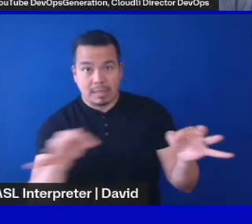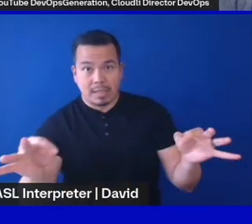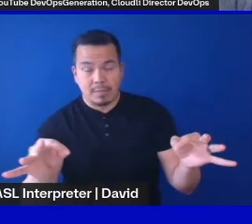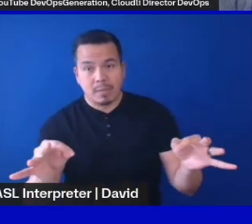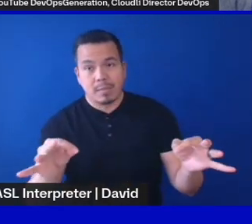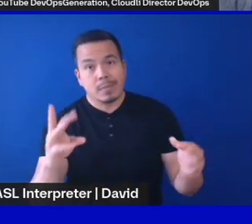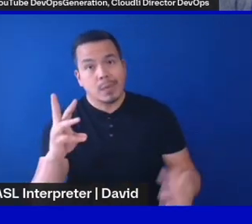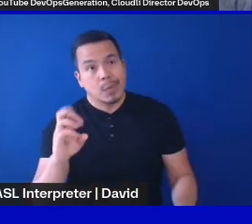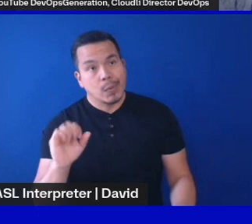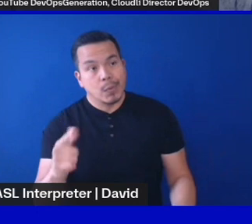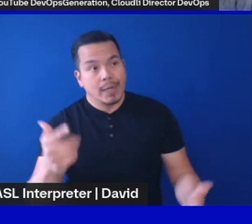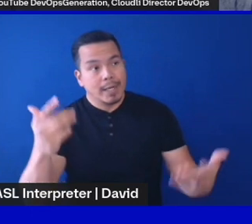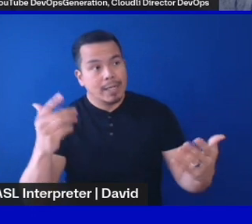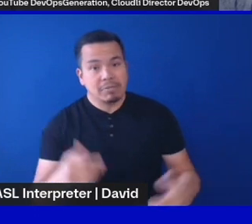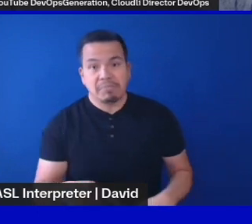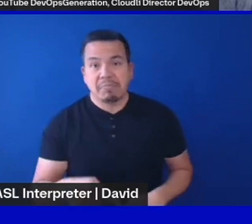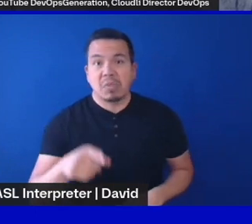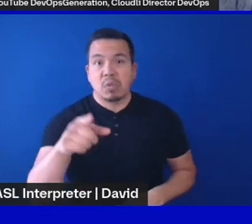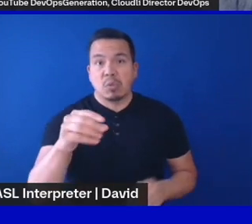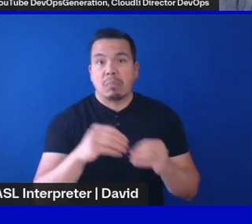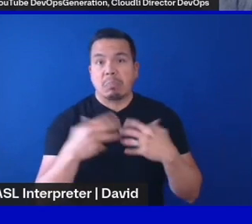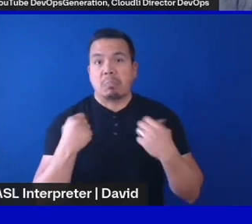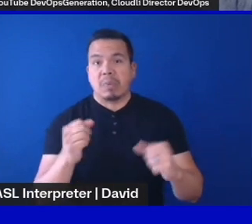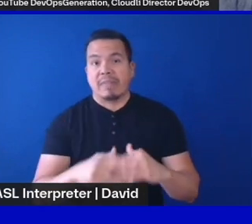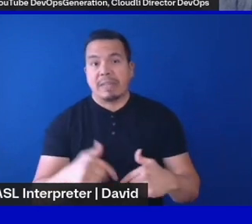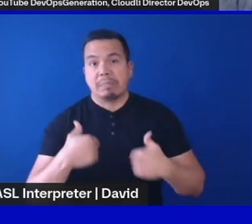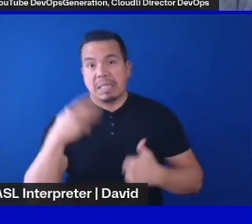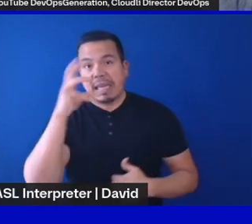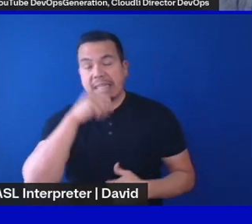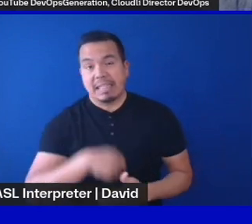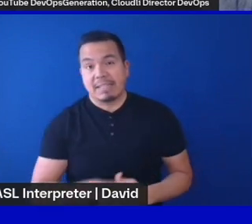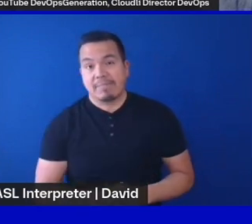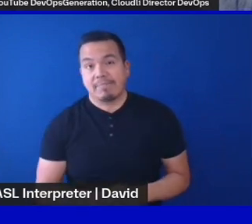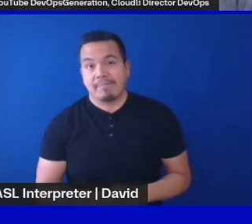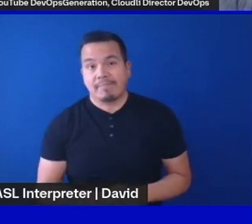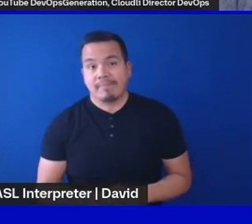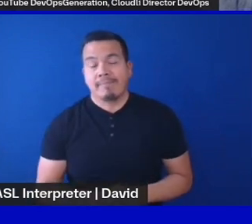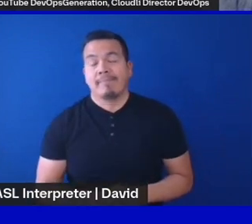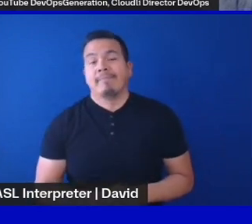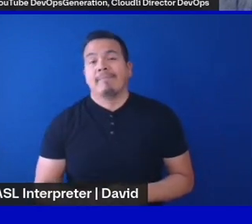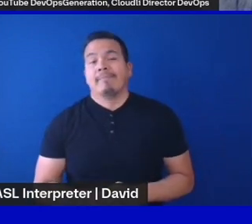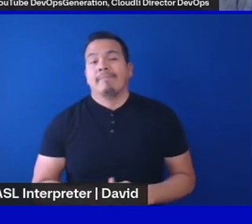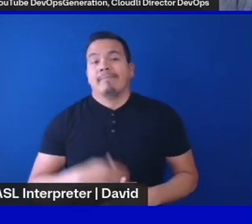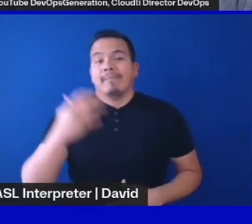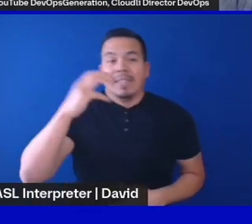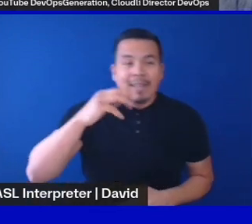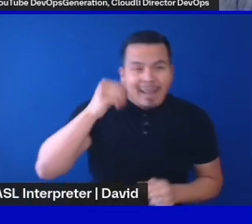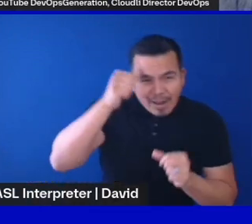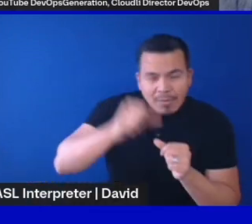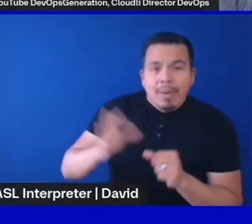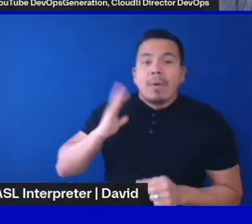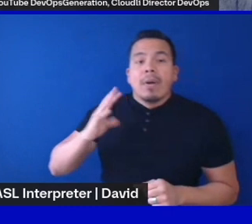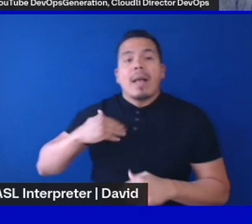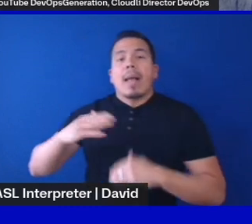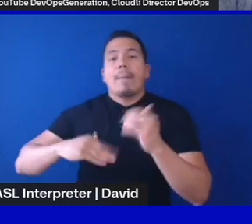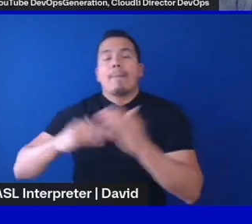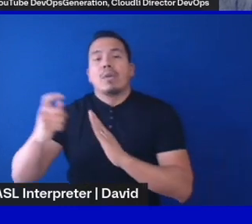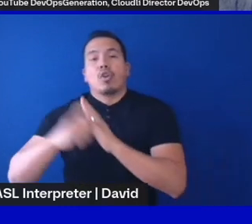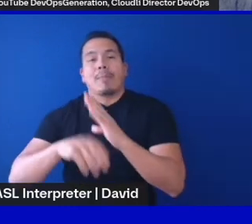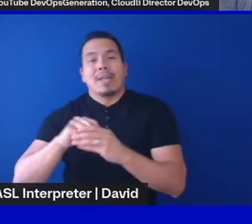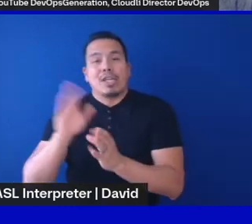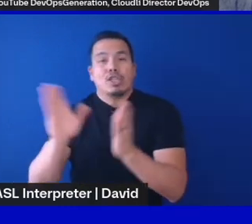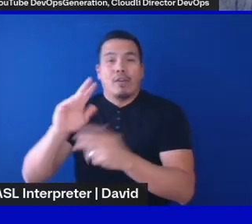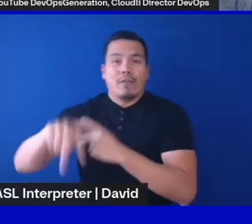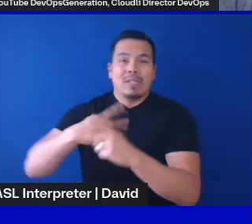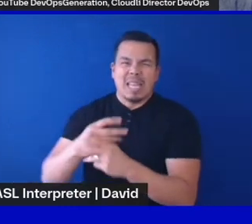you have a stronger stomach than I do, I guess. As I was trying to build automation for a particular server type in one of these 3 companies, I